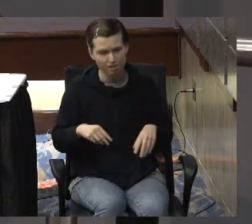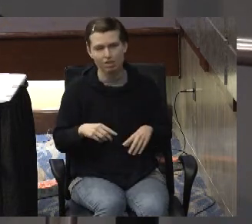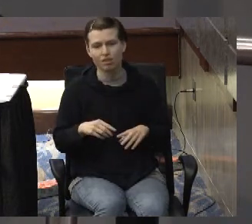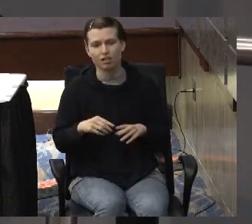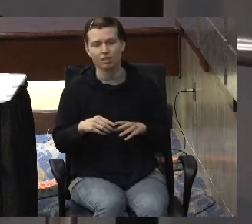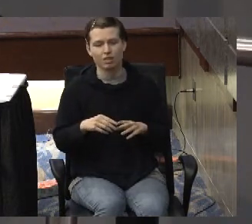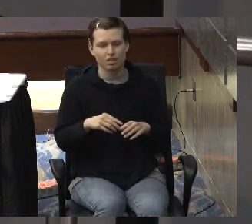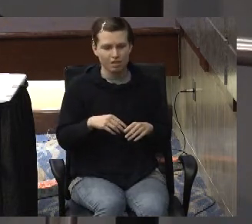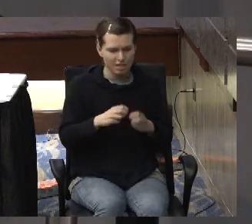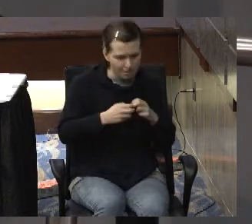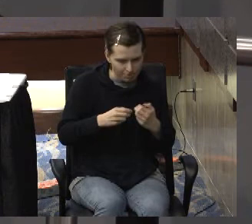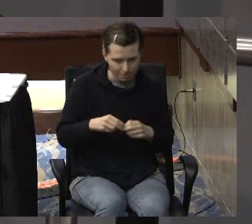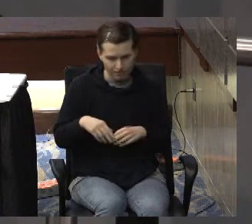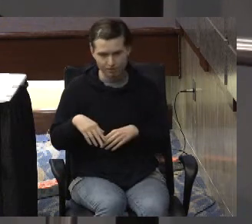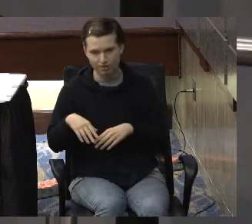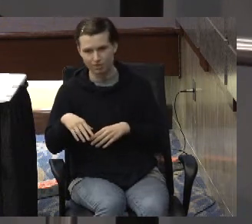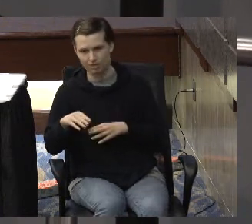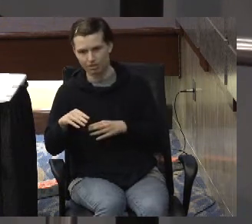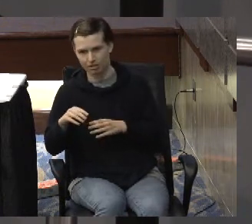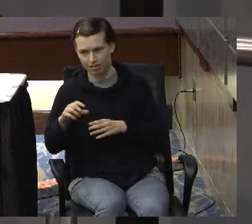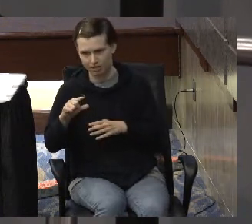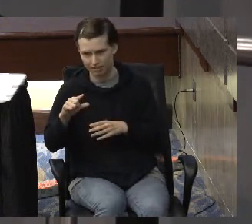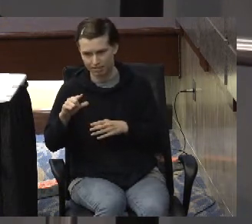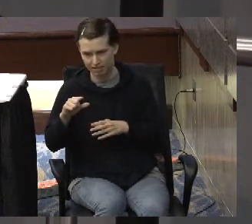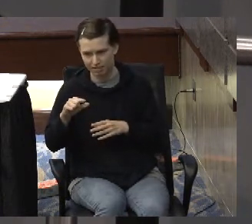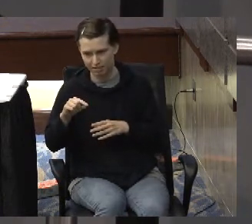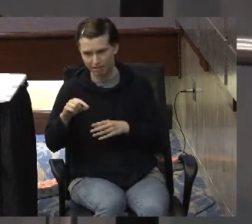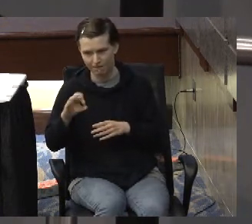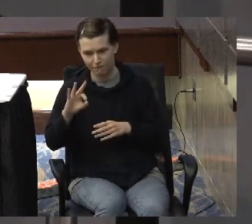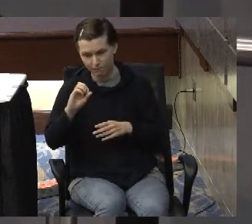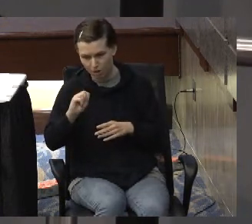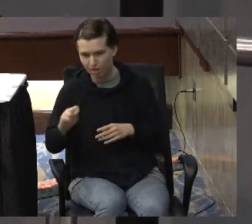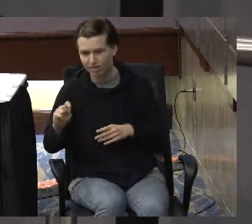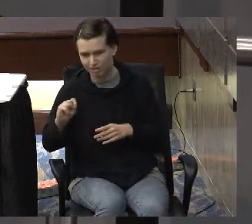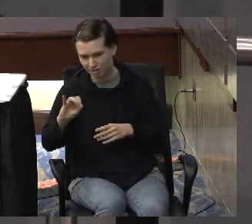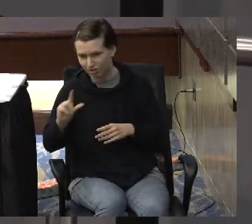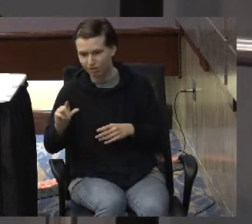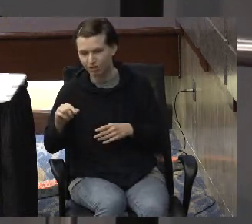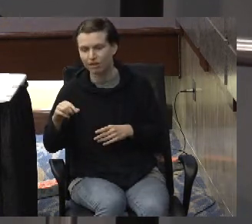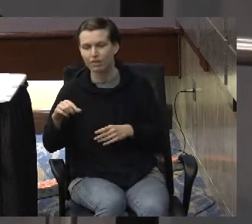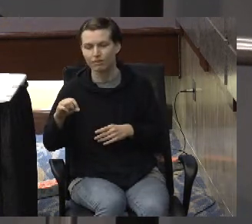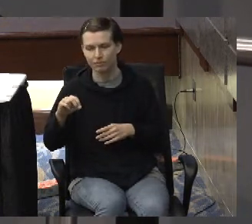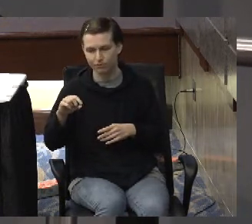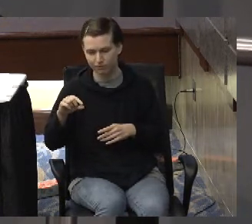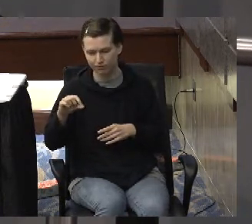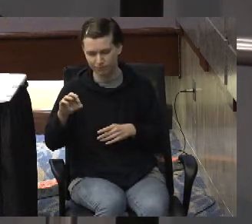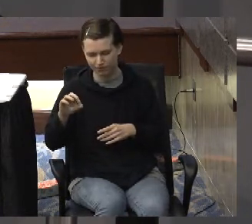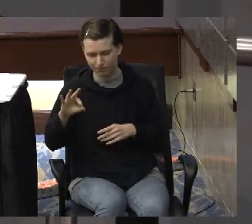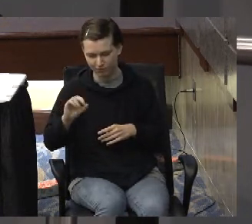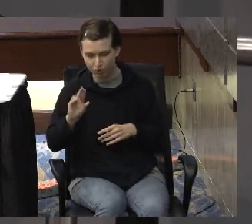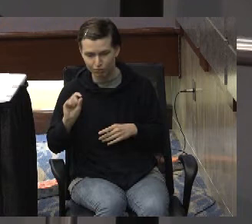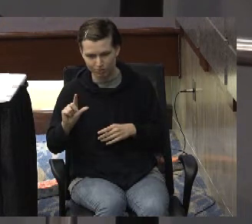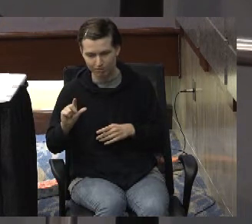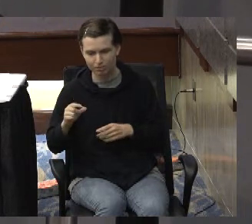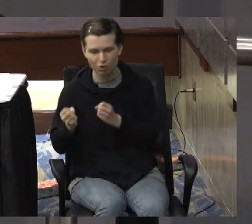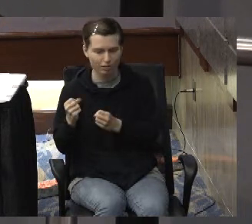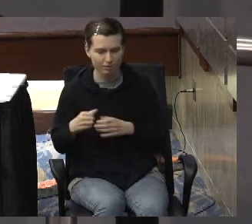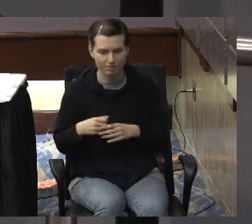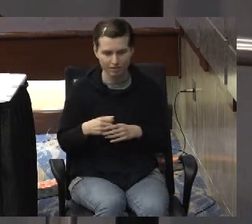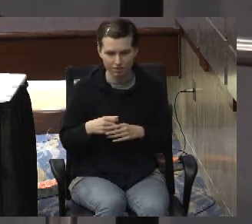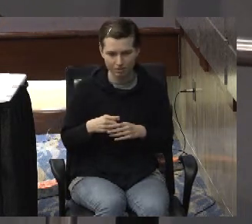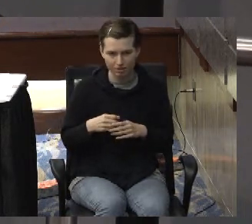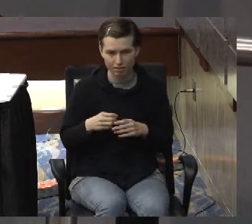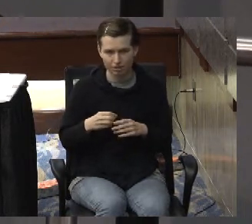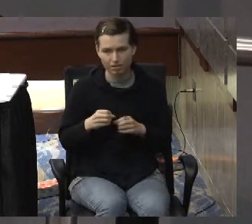fuel cars. We have to look at life cycle cost. And clearly, the infrastructure